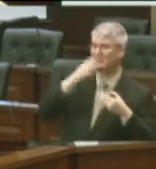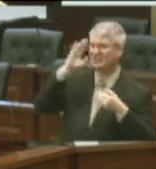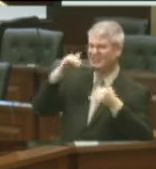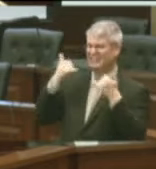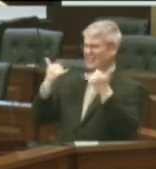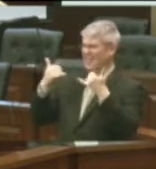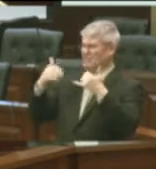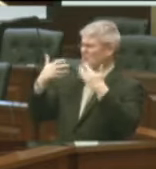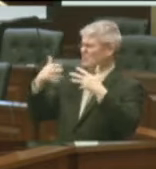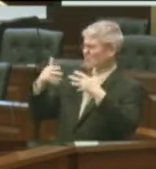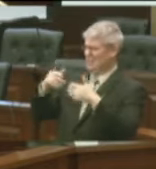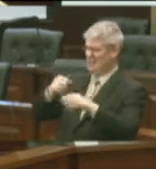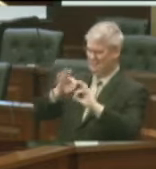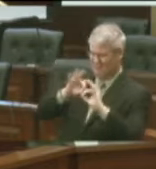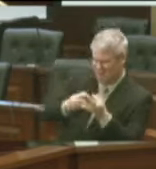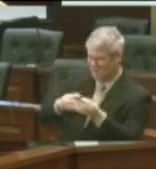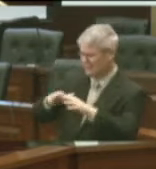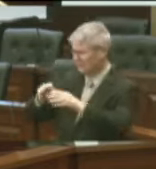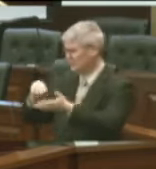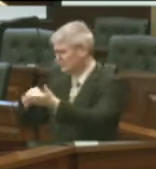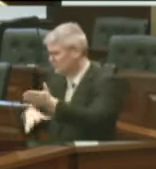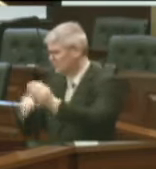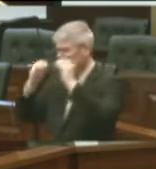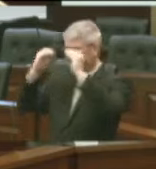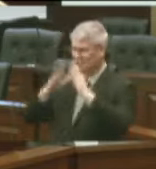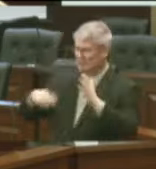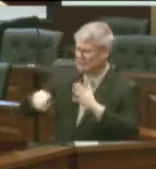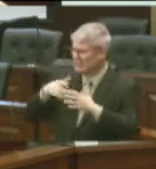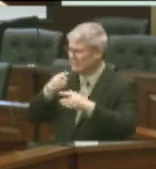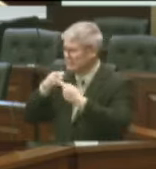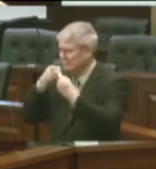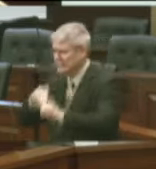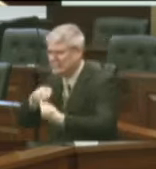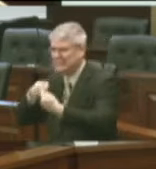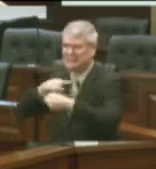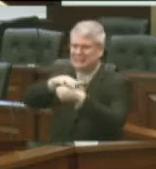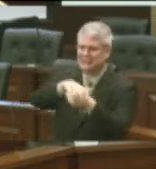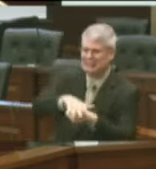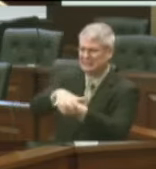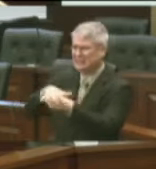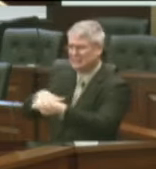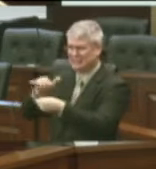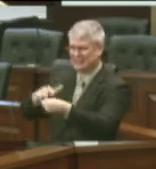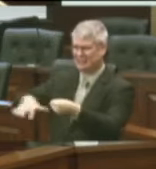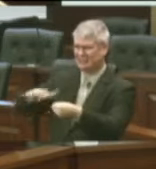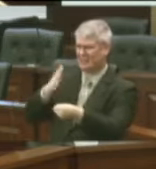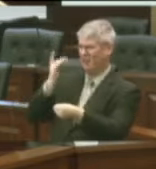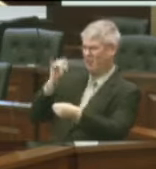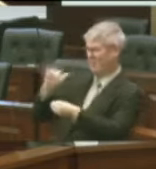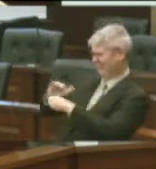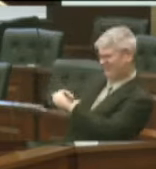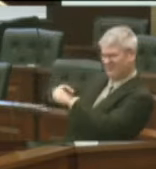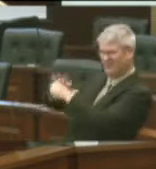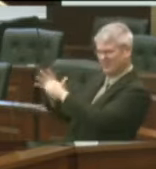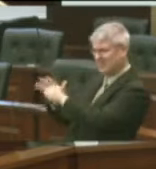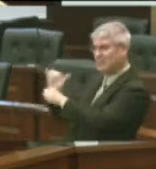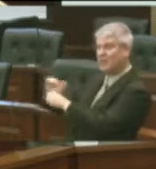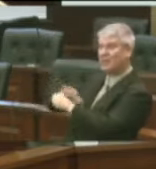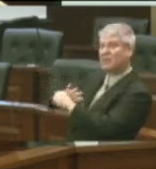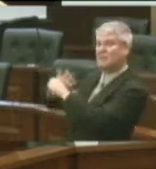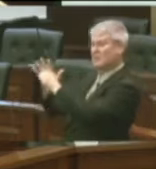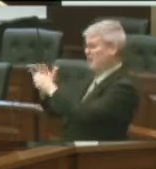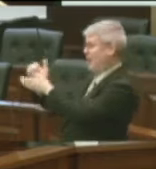put a spotlight on schools and their critical importance to families, students, communities, our economy,